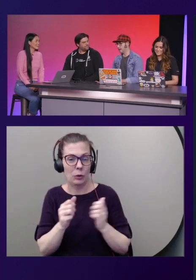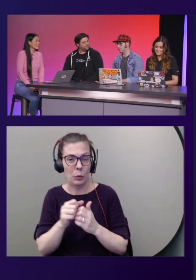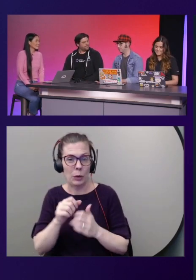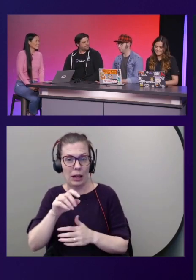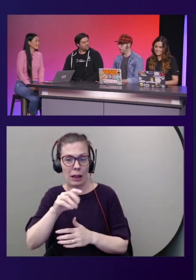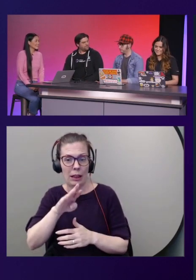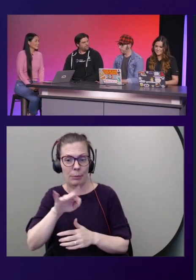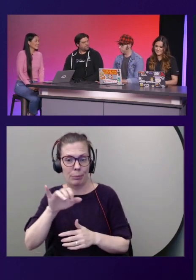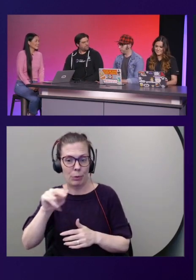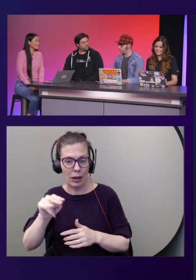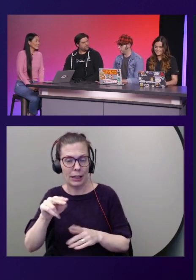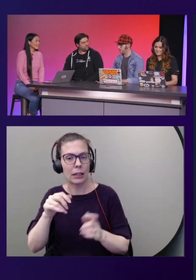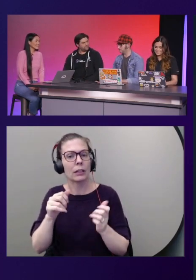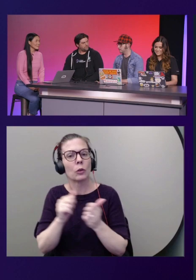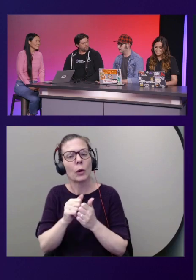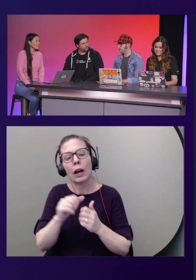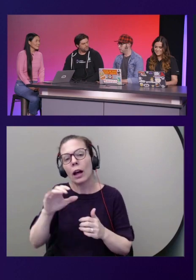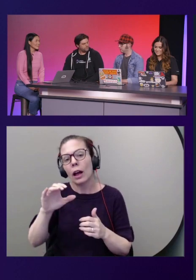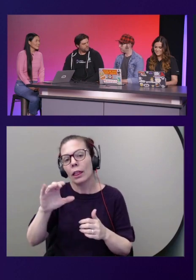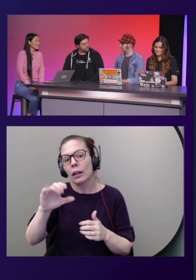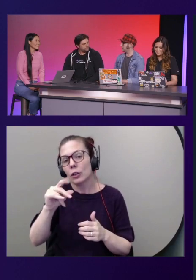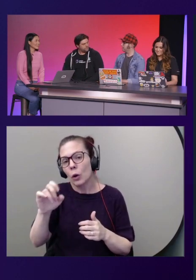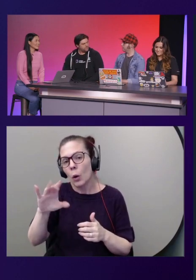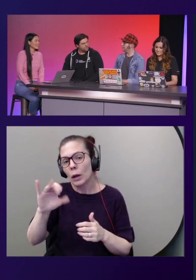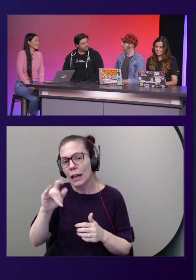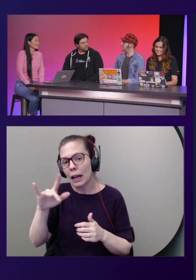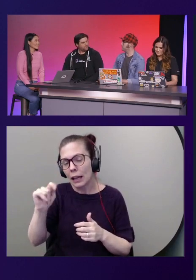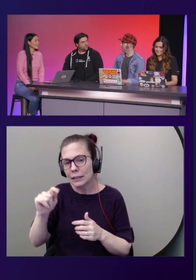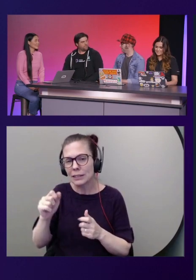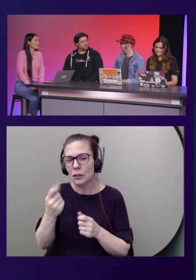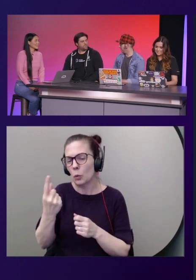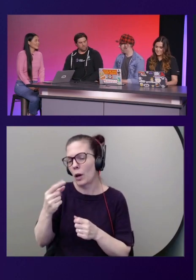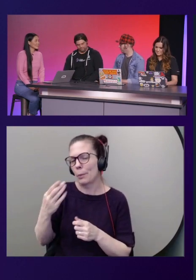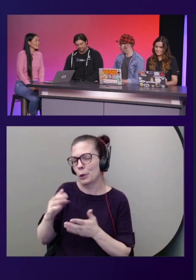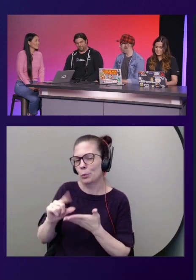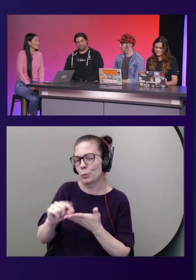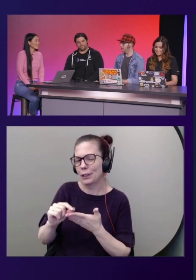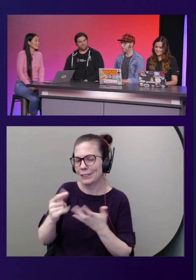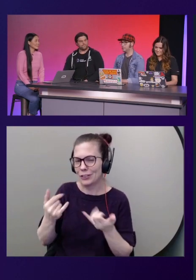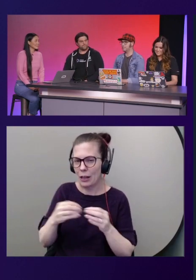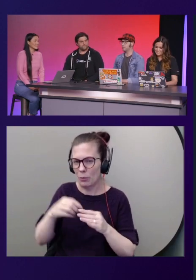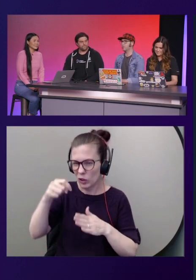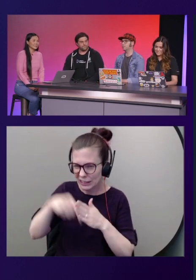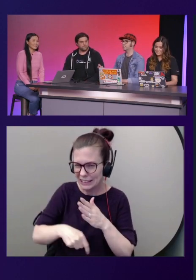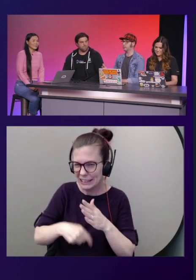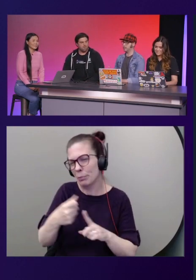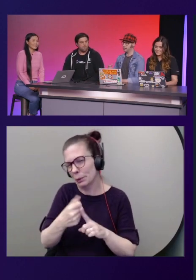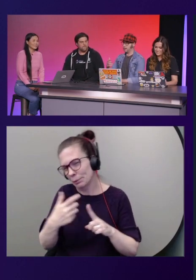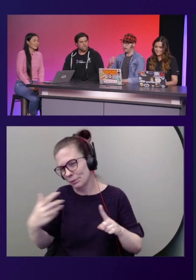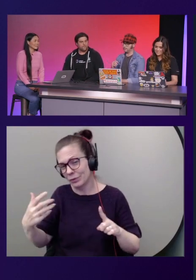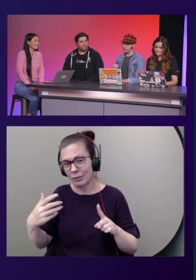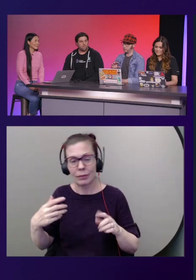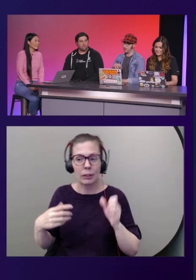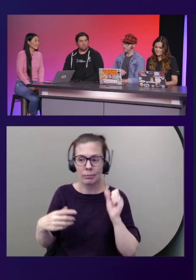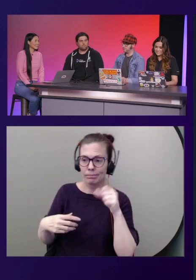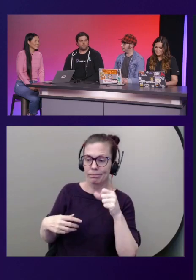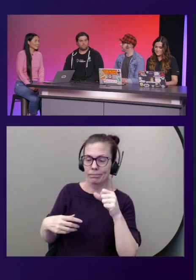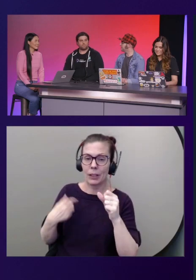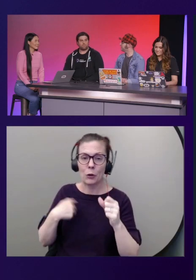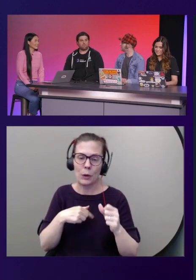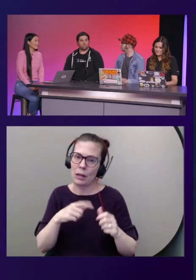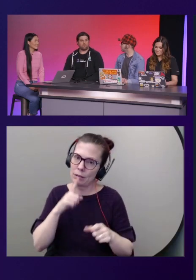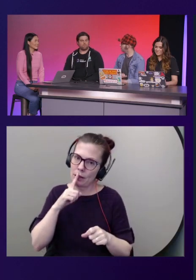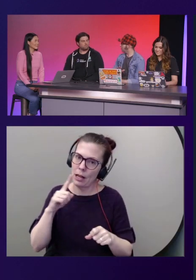Code Catalyst and using one of the blueprints. We're going to get a little bit deeper, right? Yep. We're going to get a little bit deeper. We're going to start. I promised,